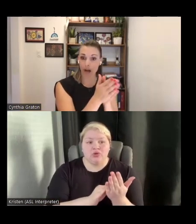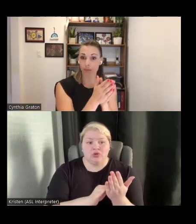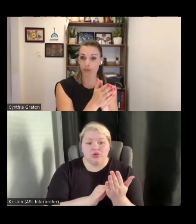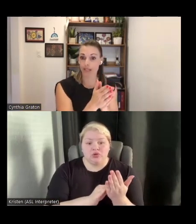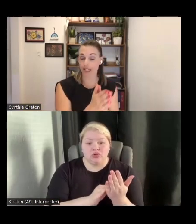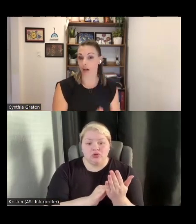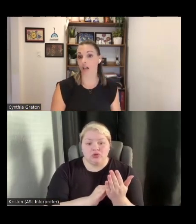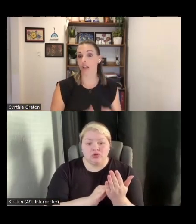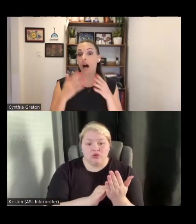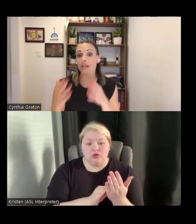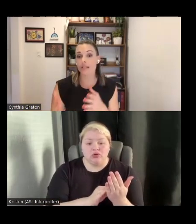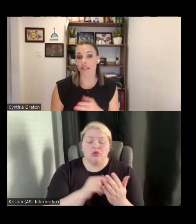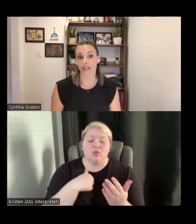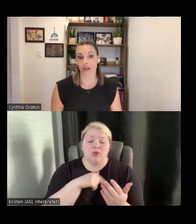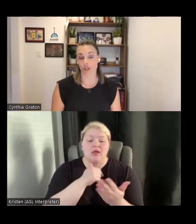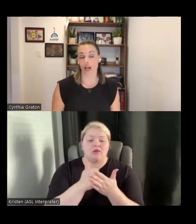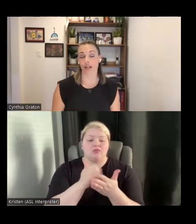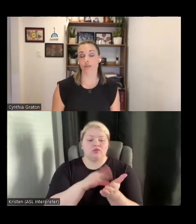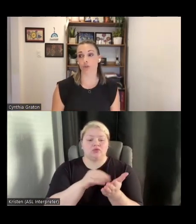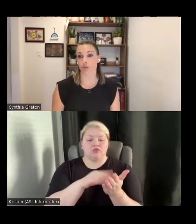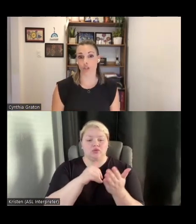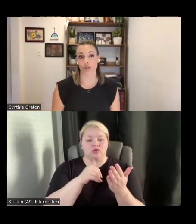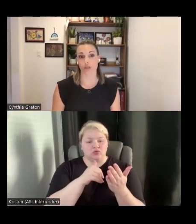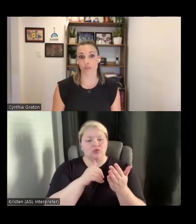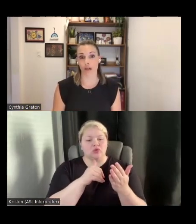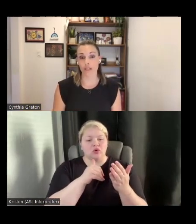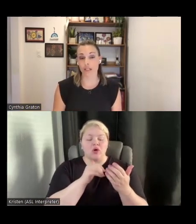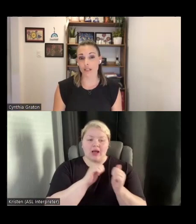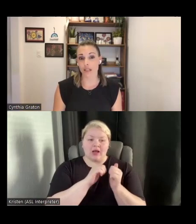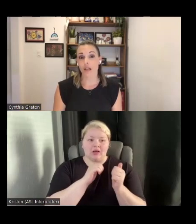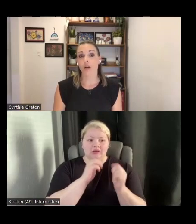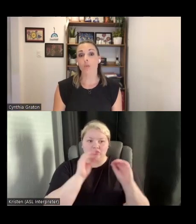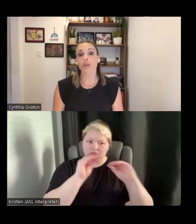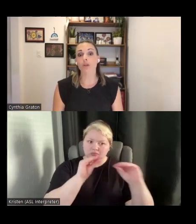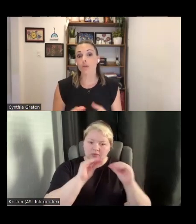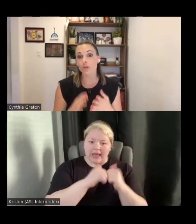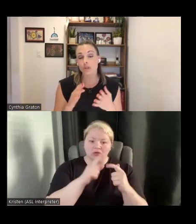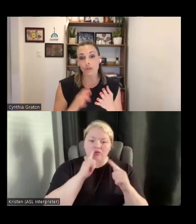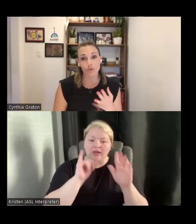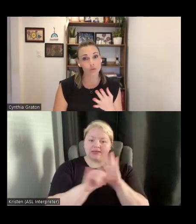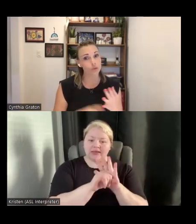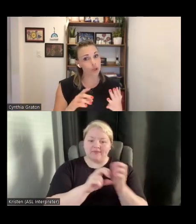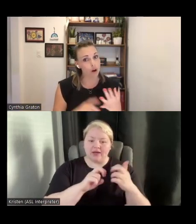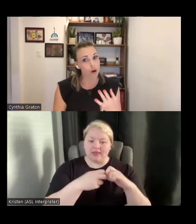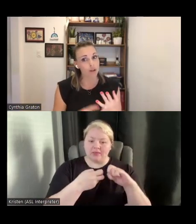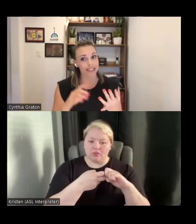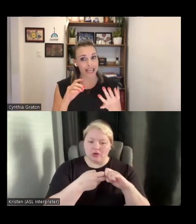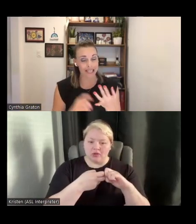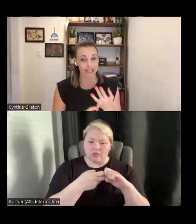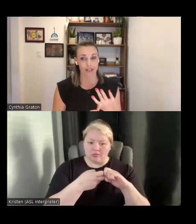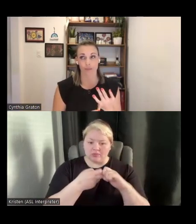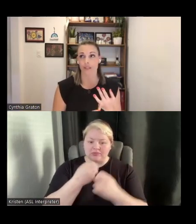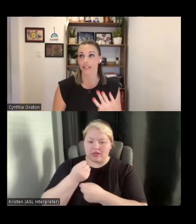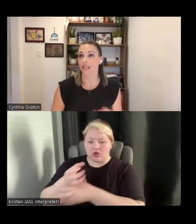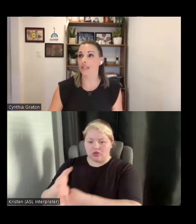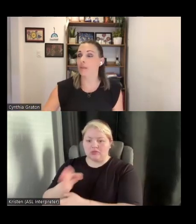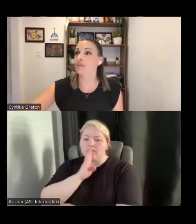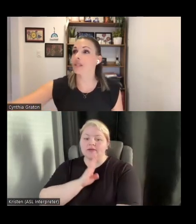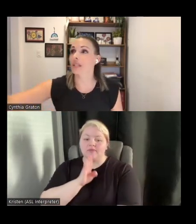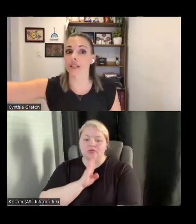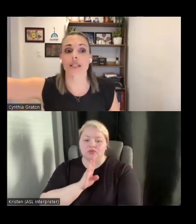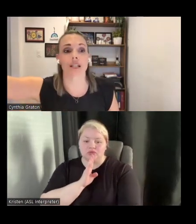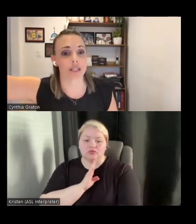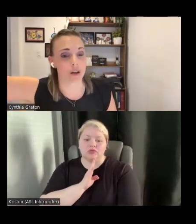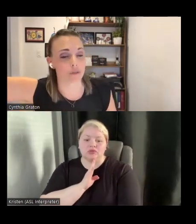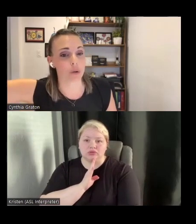the problems that are causing a child's frustration responses with the use of a tool called the ASIP, the Assessment